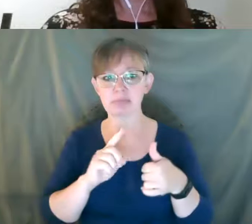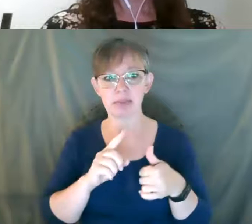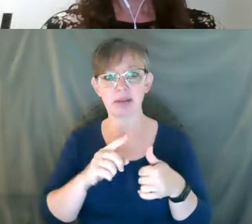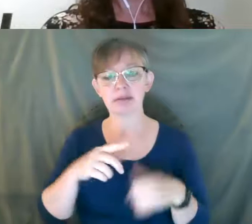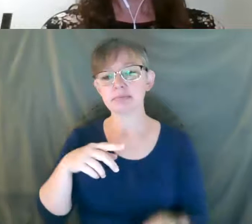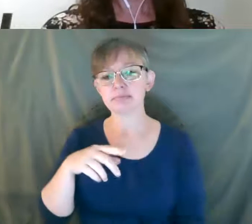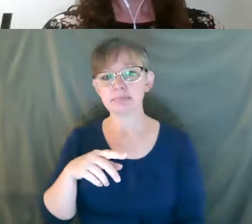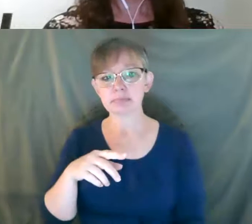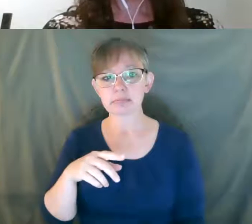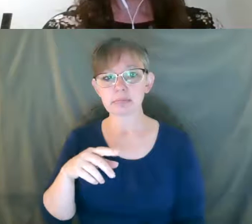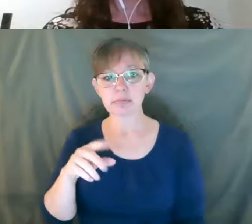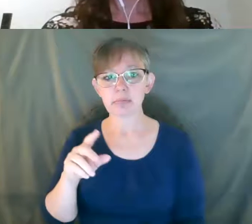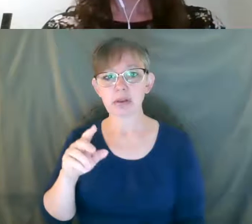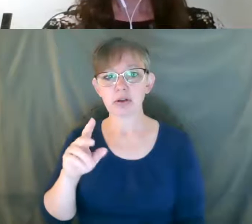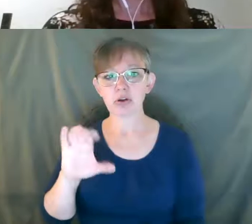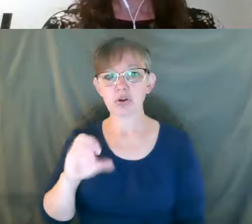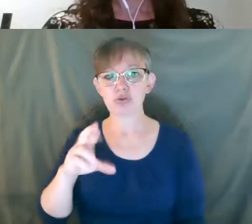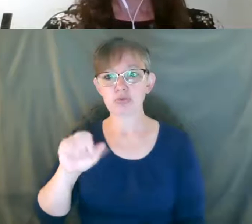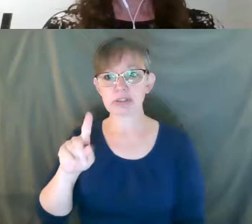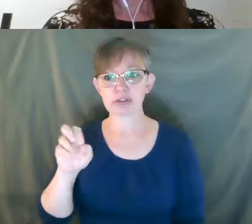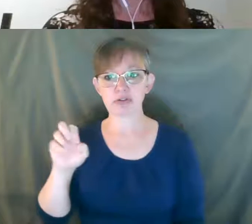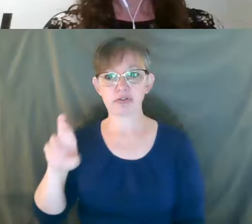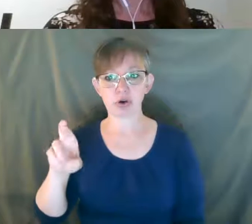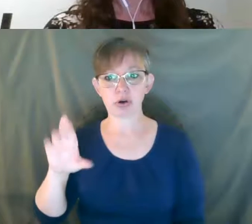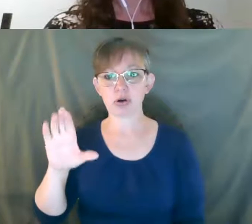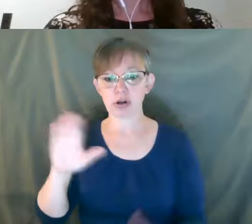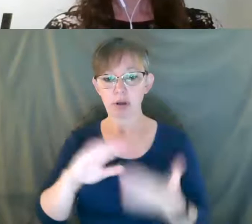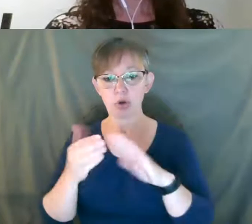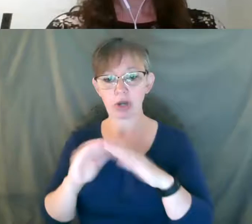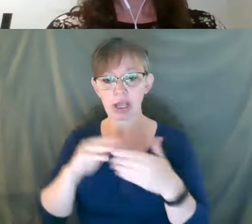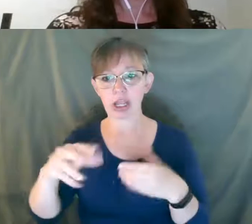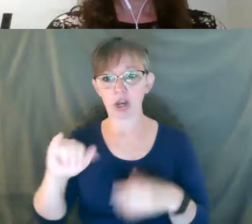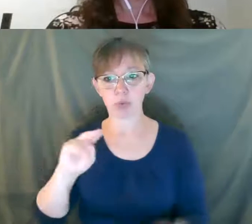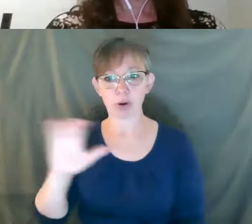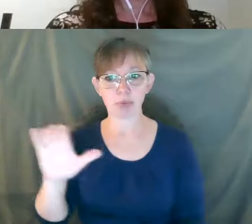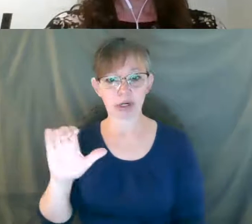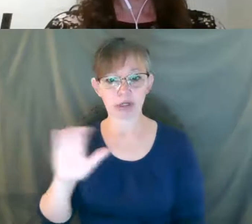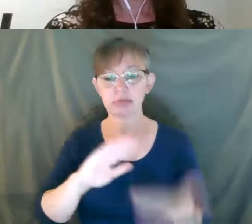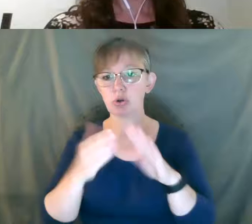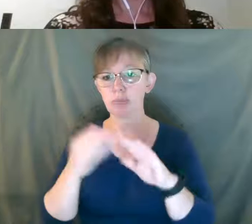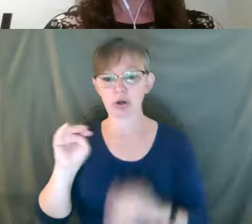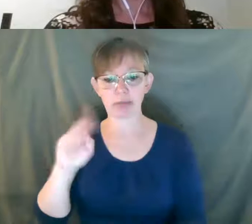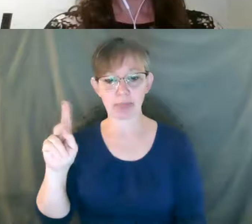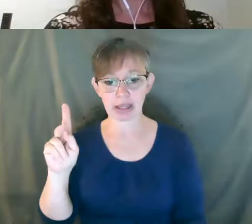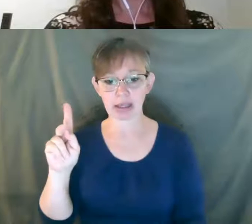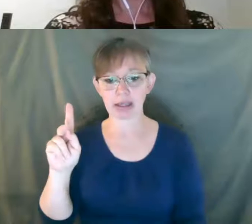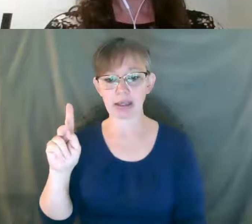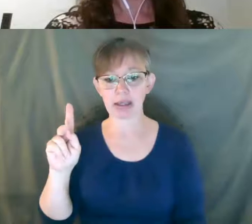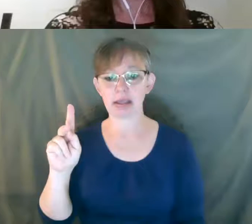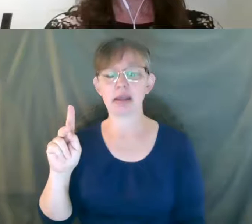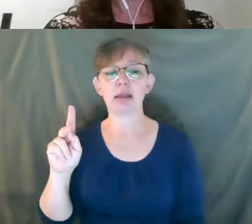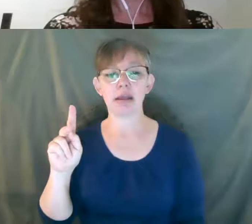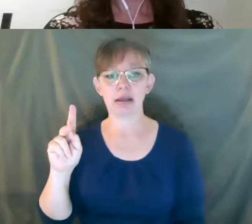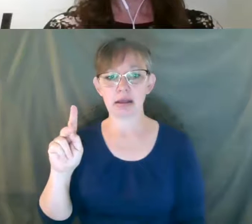PLLC, Christopher Community Incorporated, Community Bank, Countryside Federal